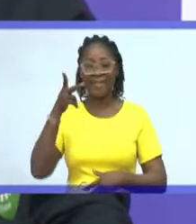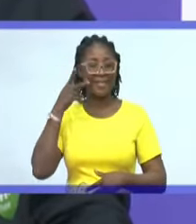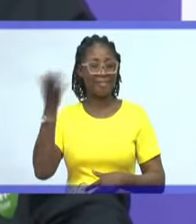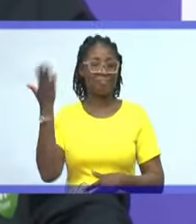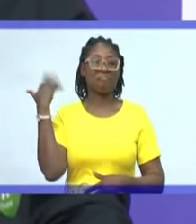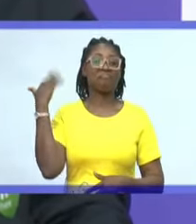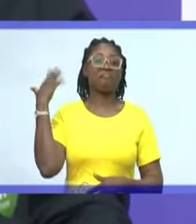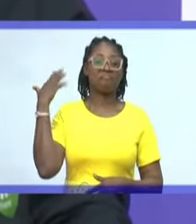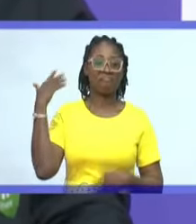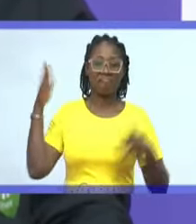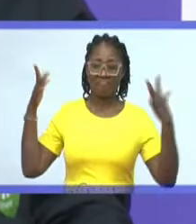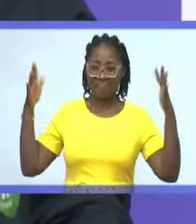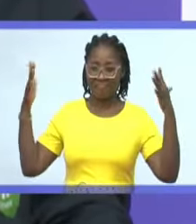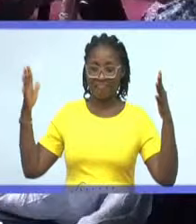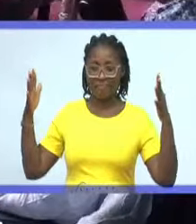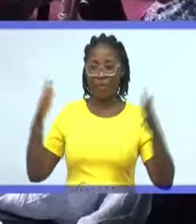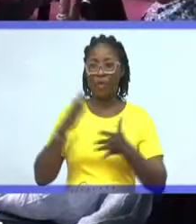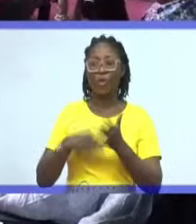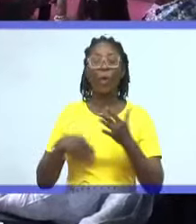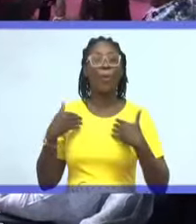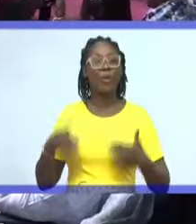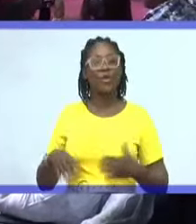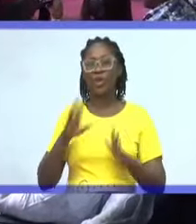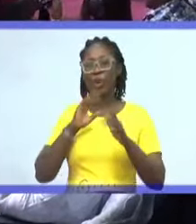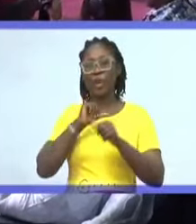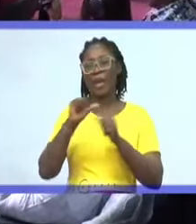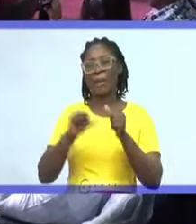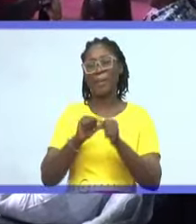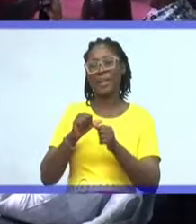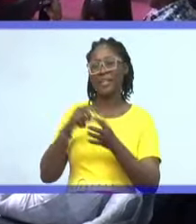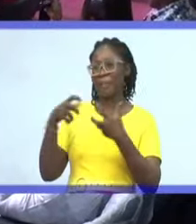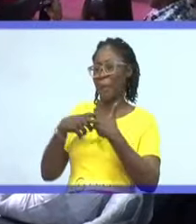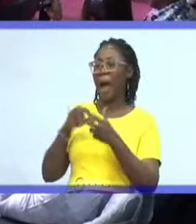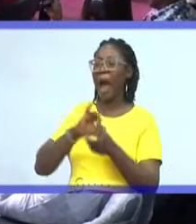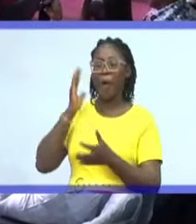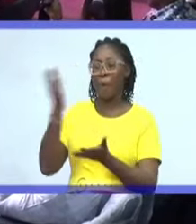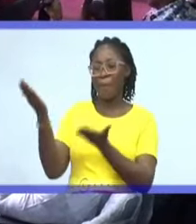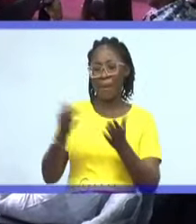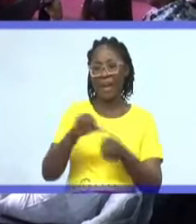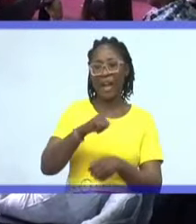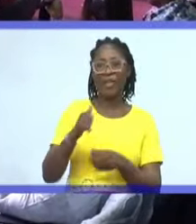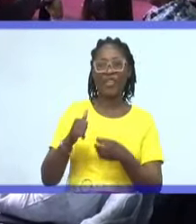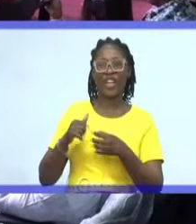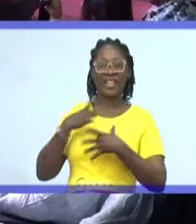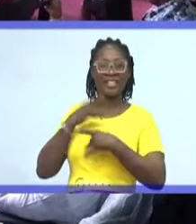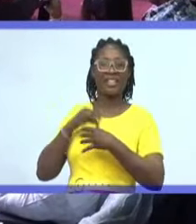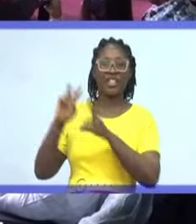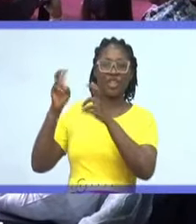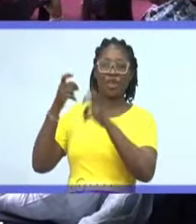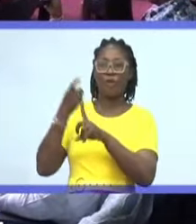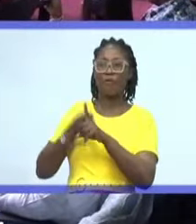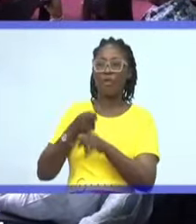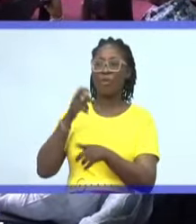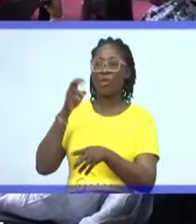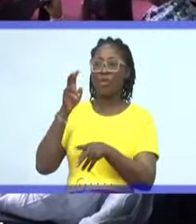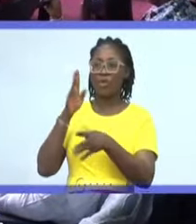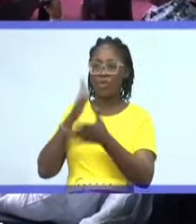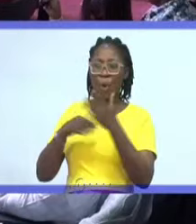We have something to say about the issue of power because I'm going to bring another interesting issue the second question from Paul